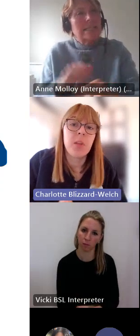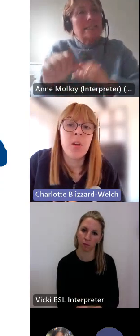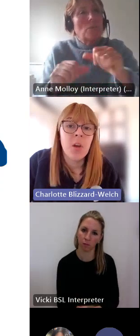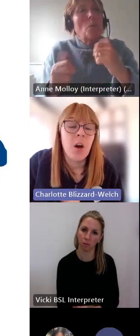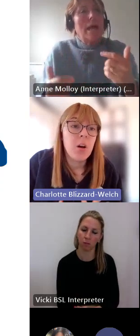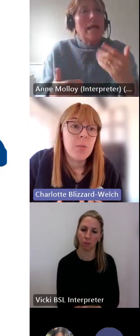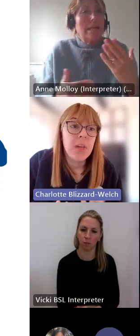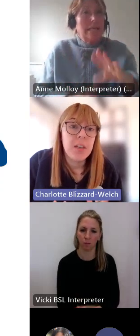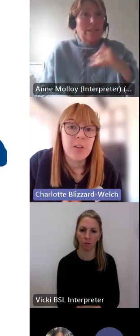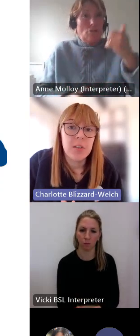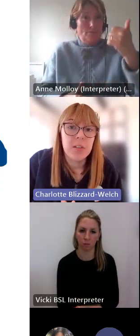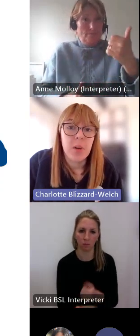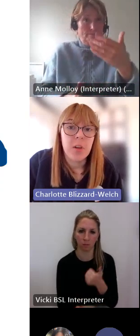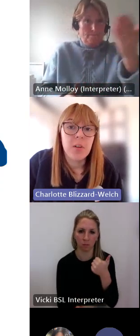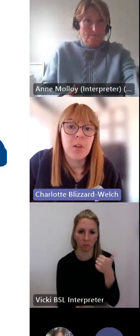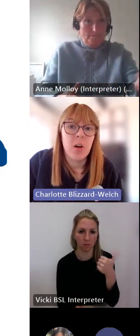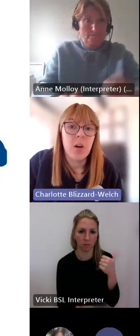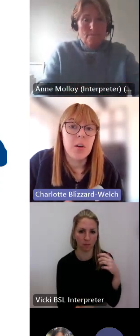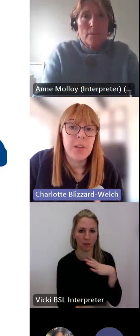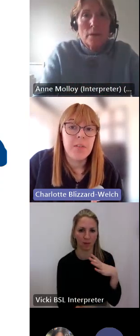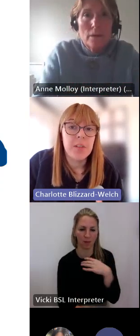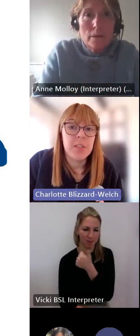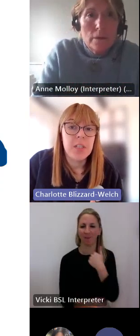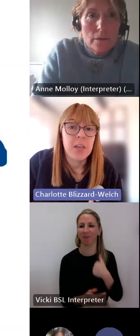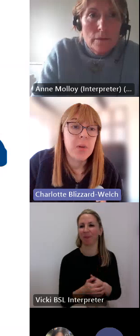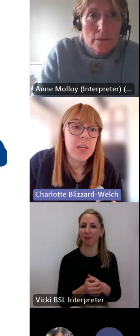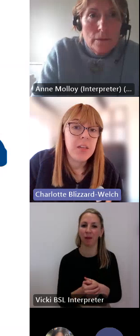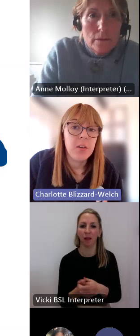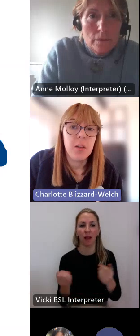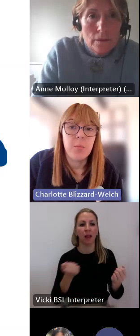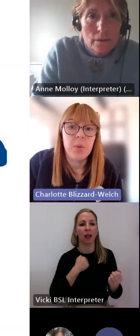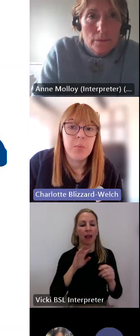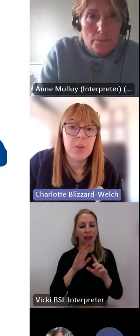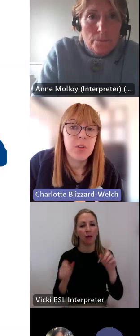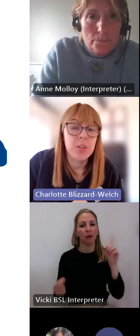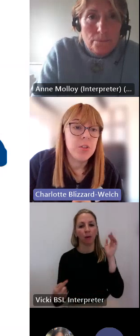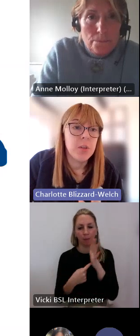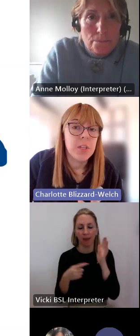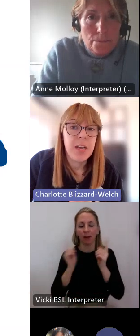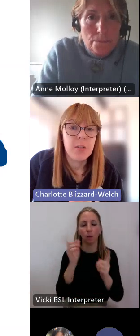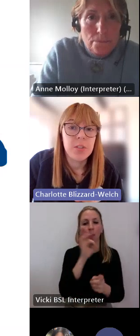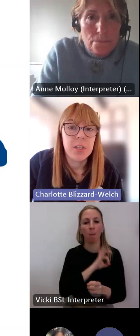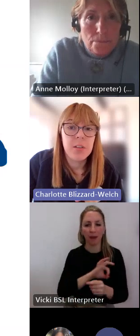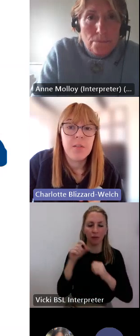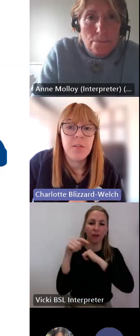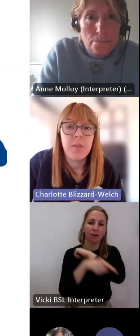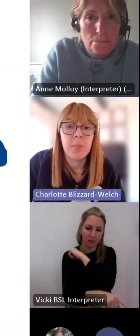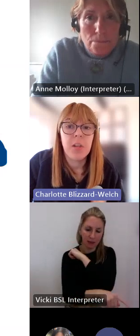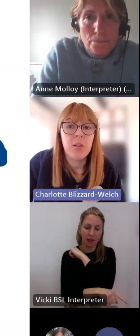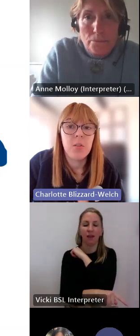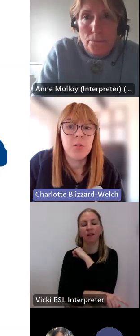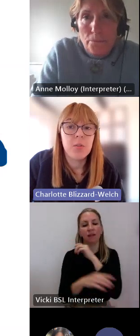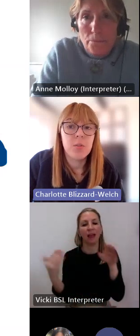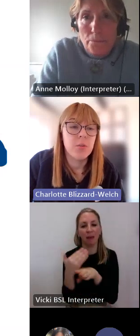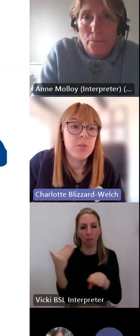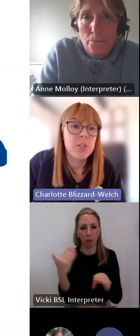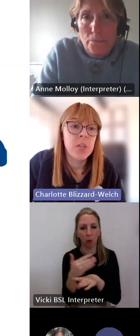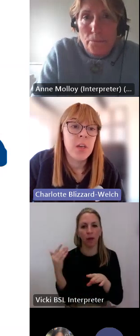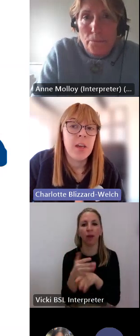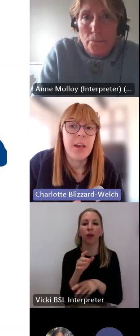necessary. Our main areas of work are benefits, debt, money, employment, consumer and housing, family,